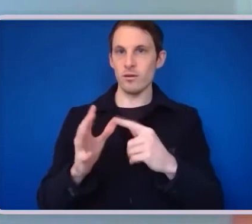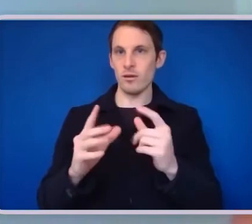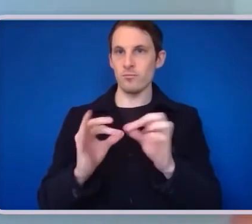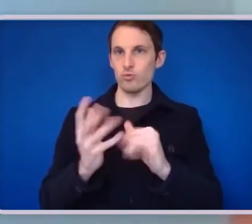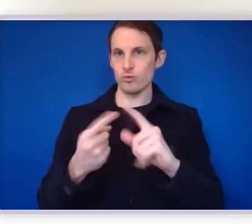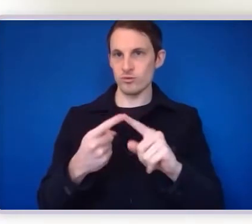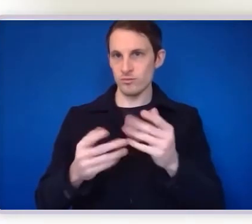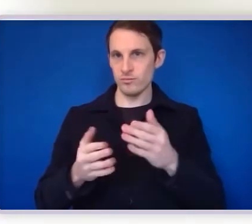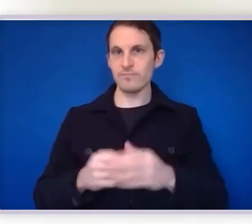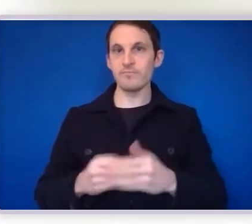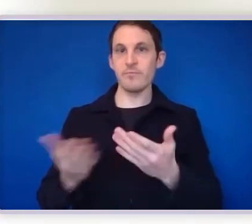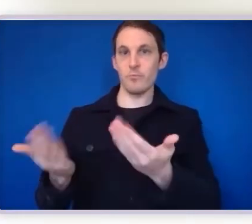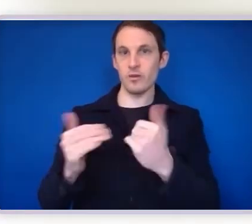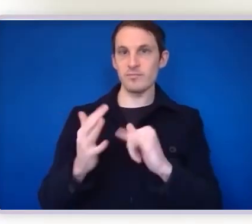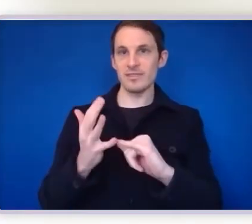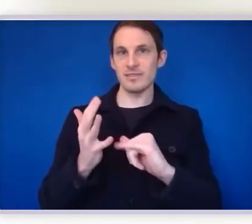Stubbs.